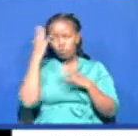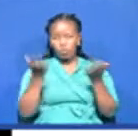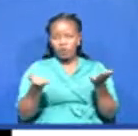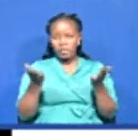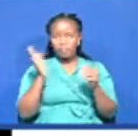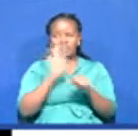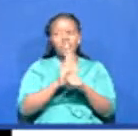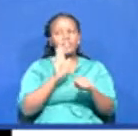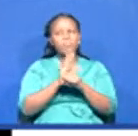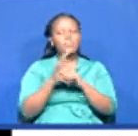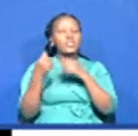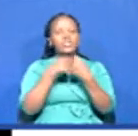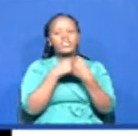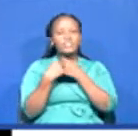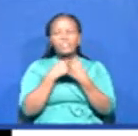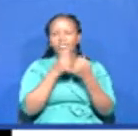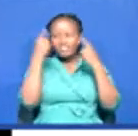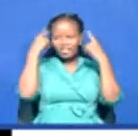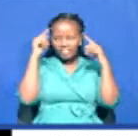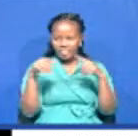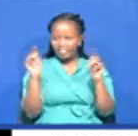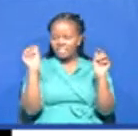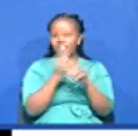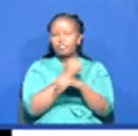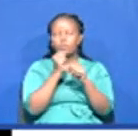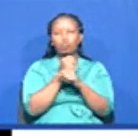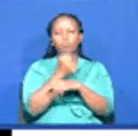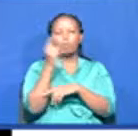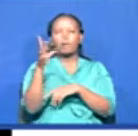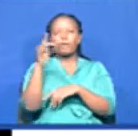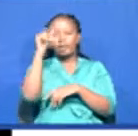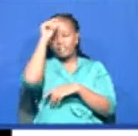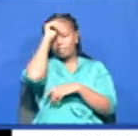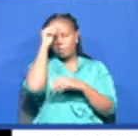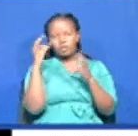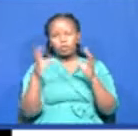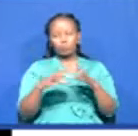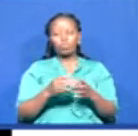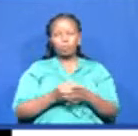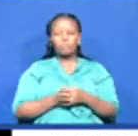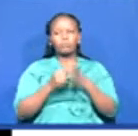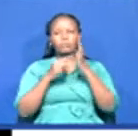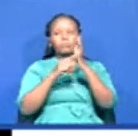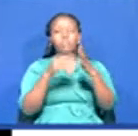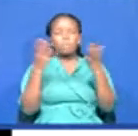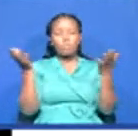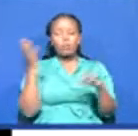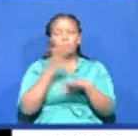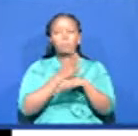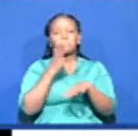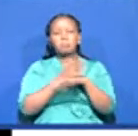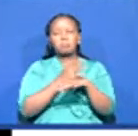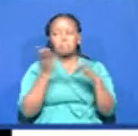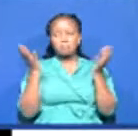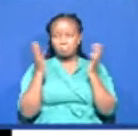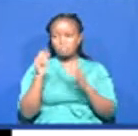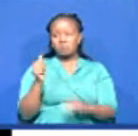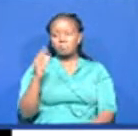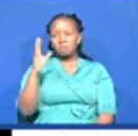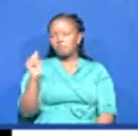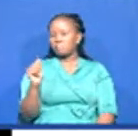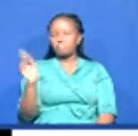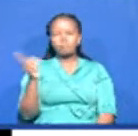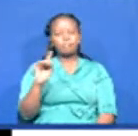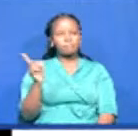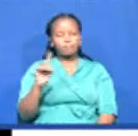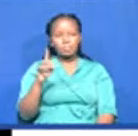be won by one government agency alone, like the Counterfeit Authority. Governments and